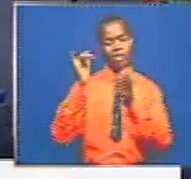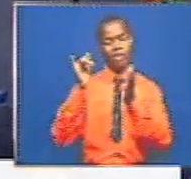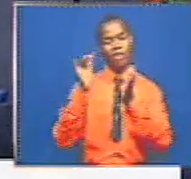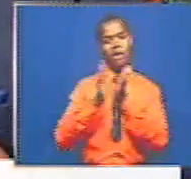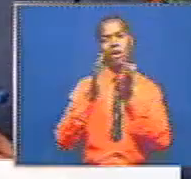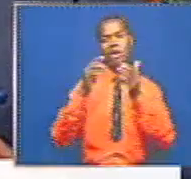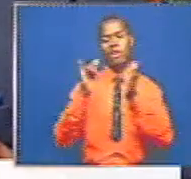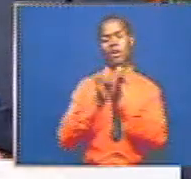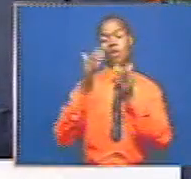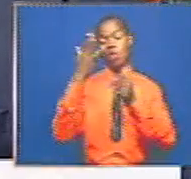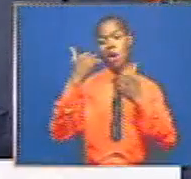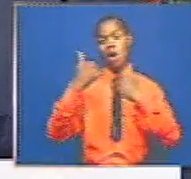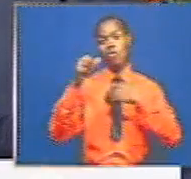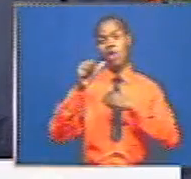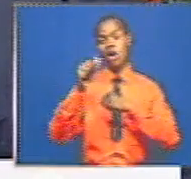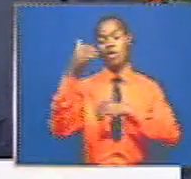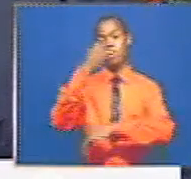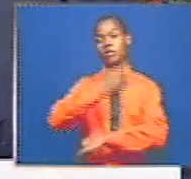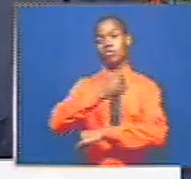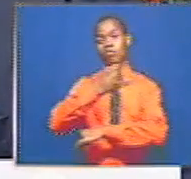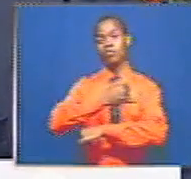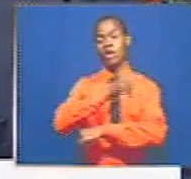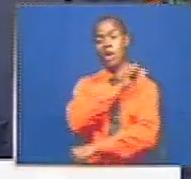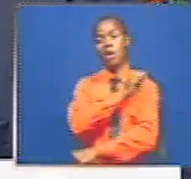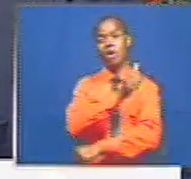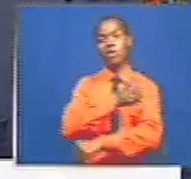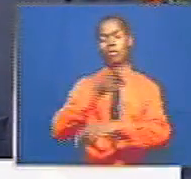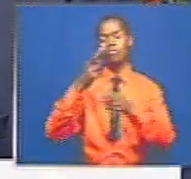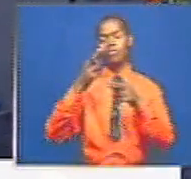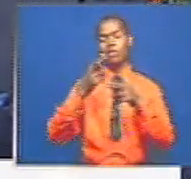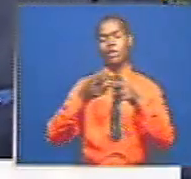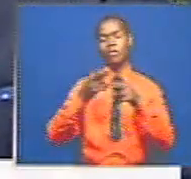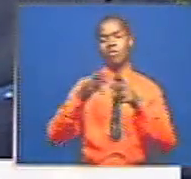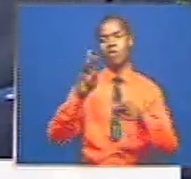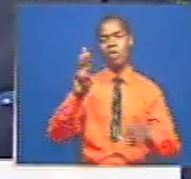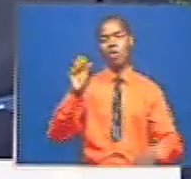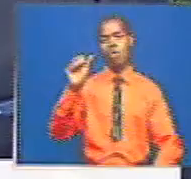we have another institutional authority board called WASREP, Water Resource